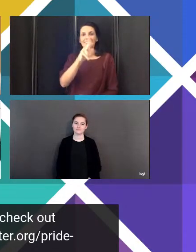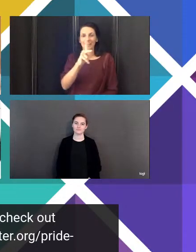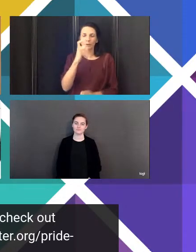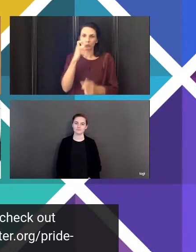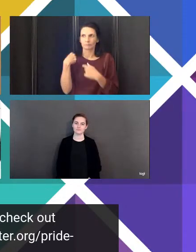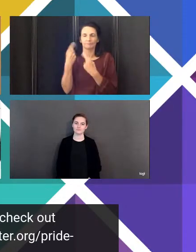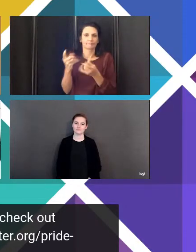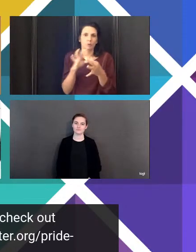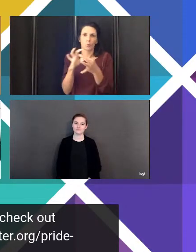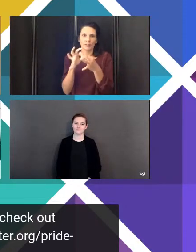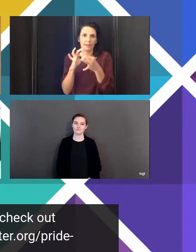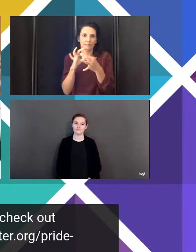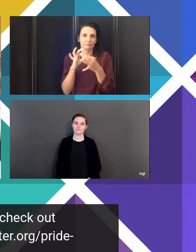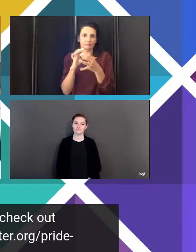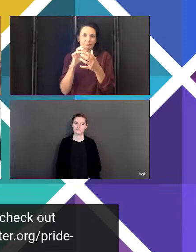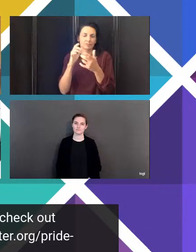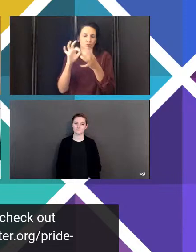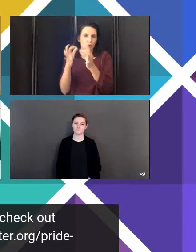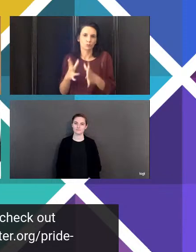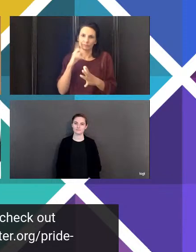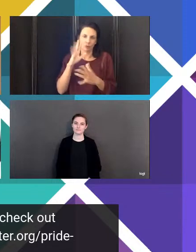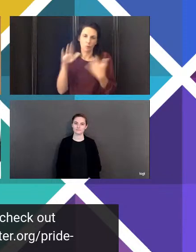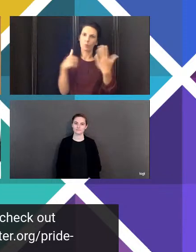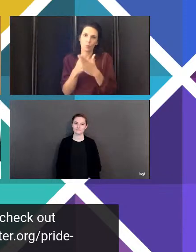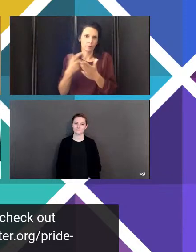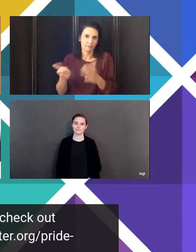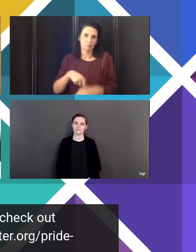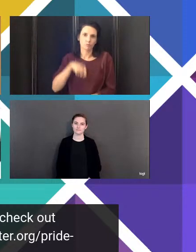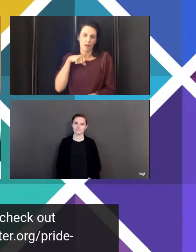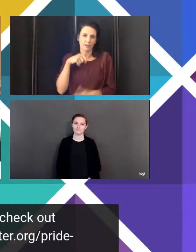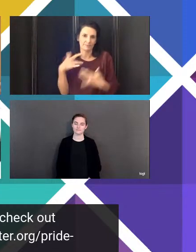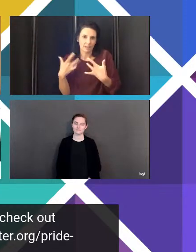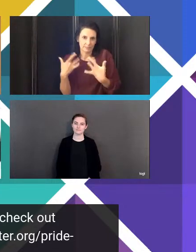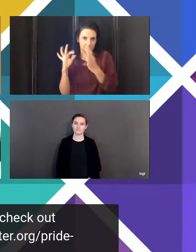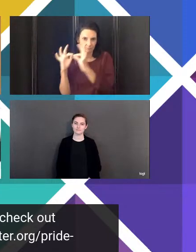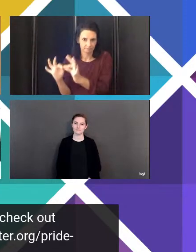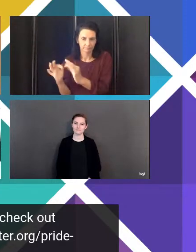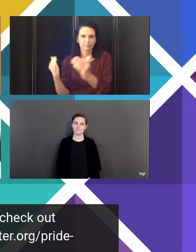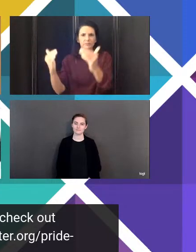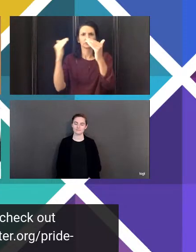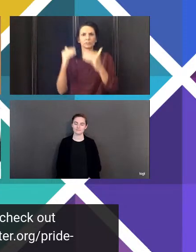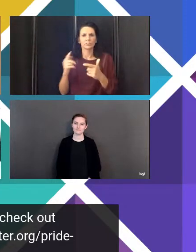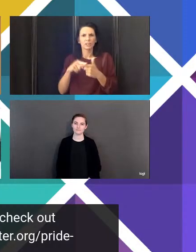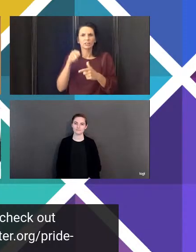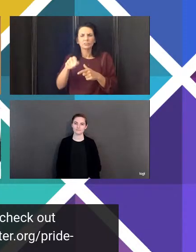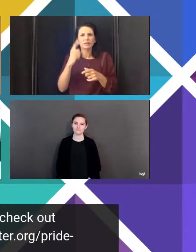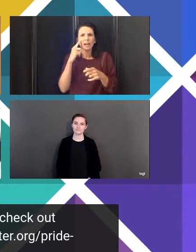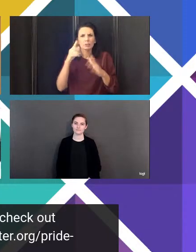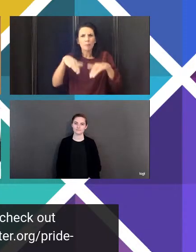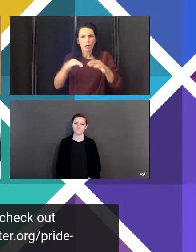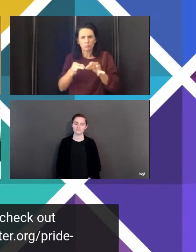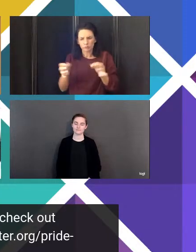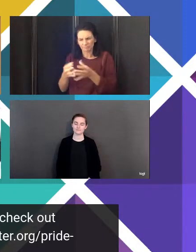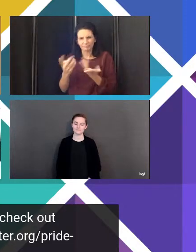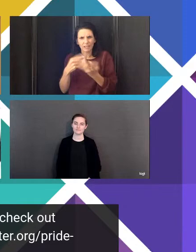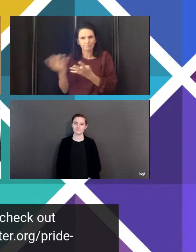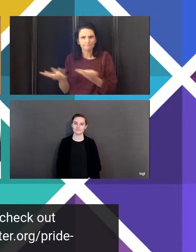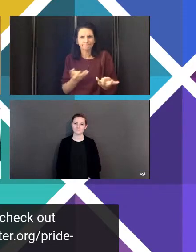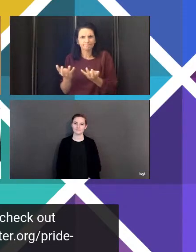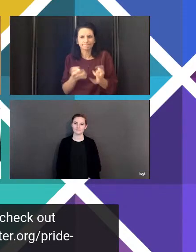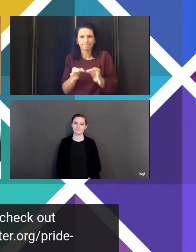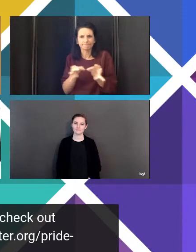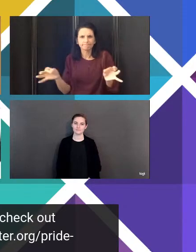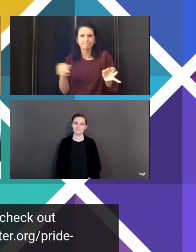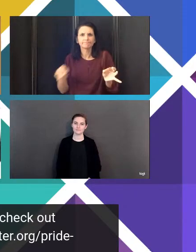all of Pride events. And as you can see on the bottom of the screen right now, there is a web address to get more information. Pride New Haven does go